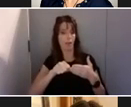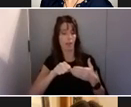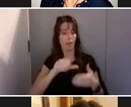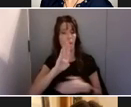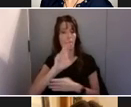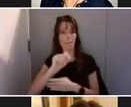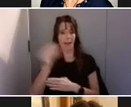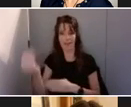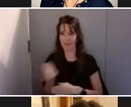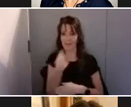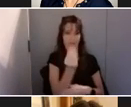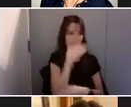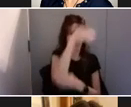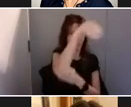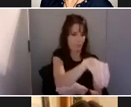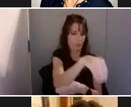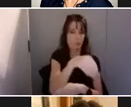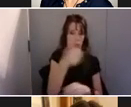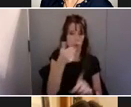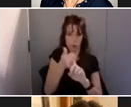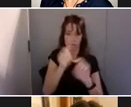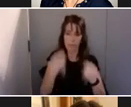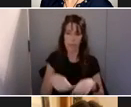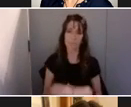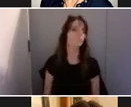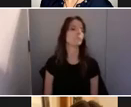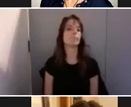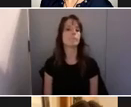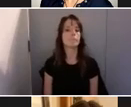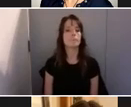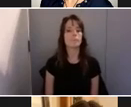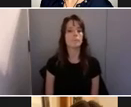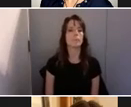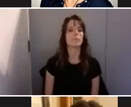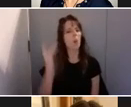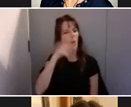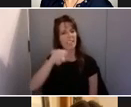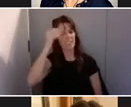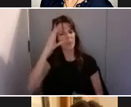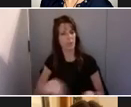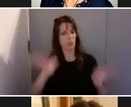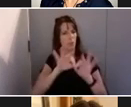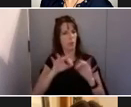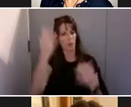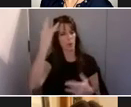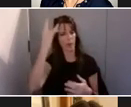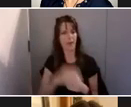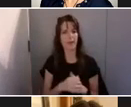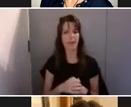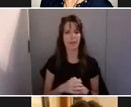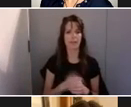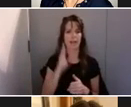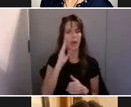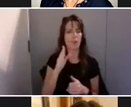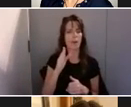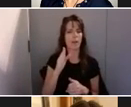you actually have kind of 4 options. Okay, so why is this important to know this? And I'm going to give you a little bit